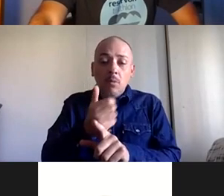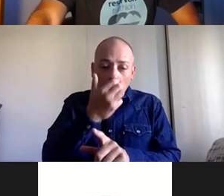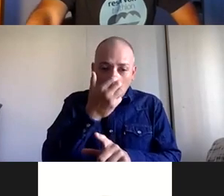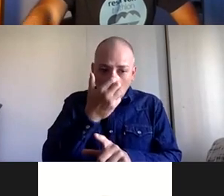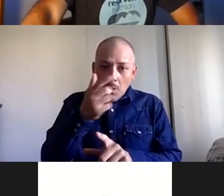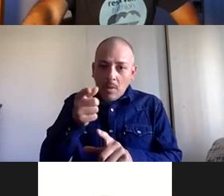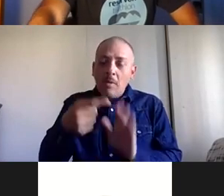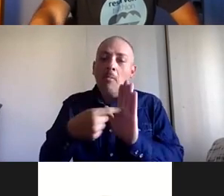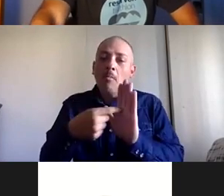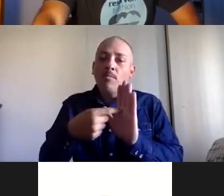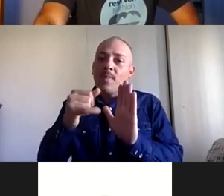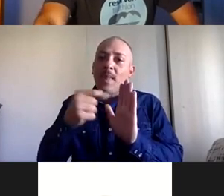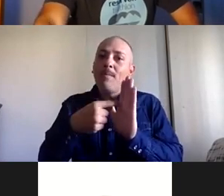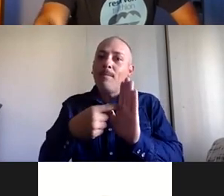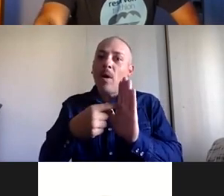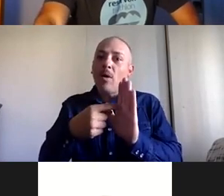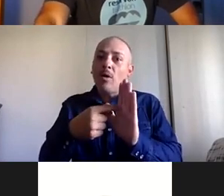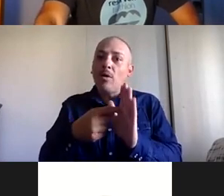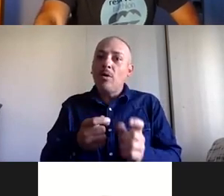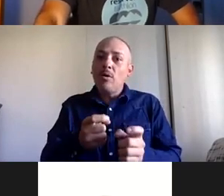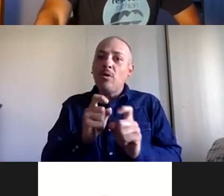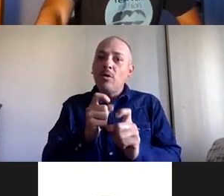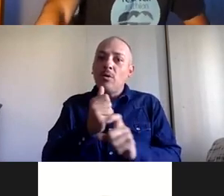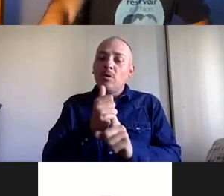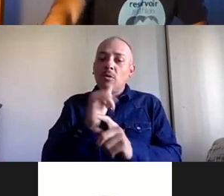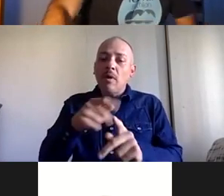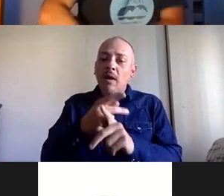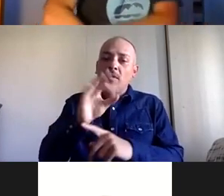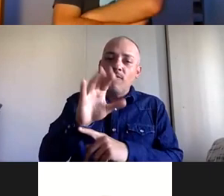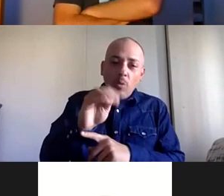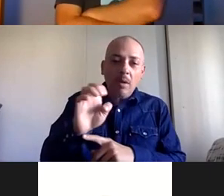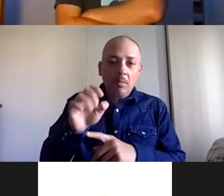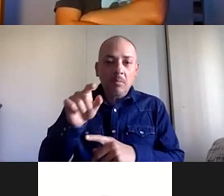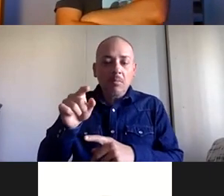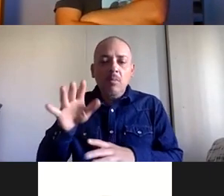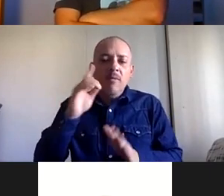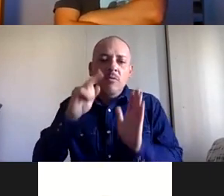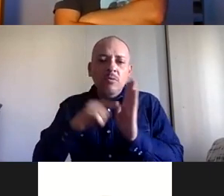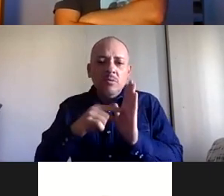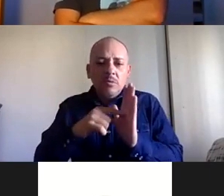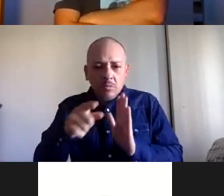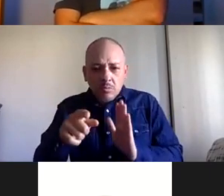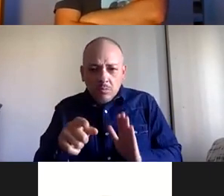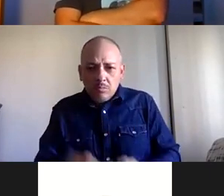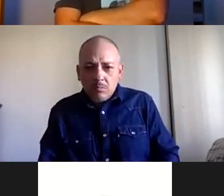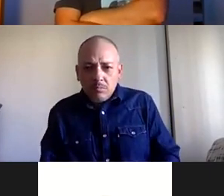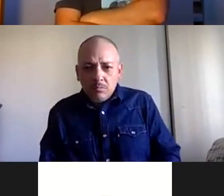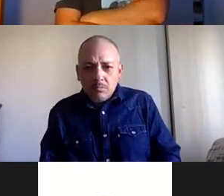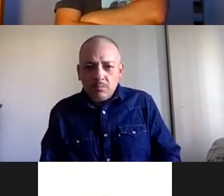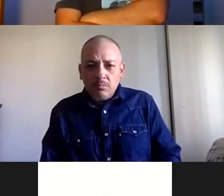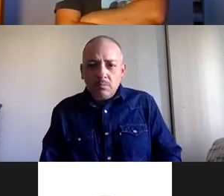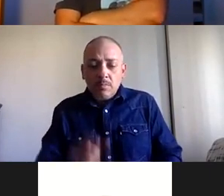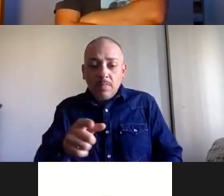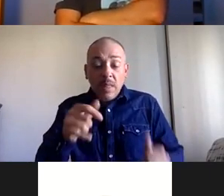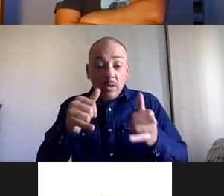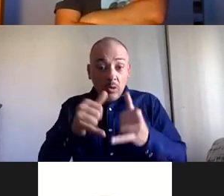the model gives us as an output right now at this current frame. So, for example, the right, and the reward